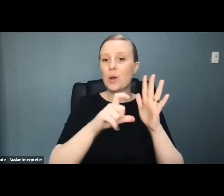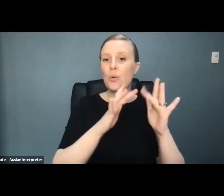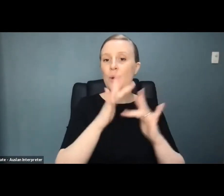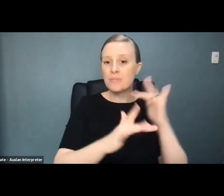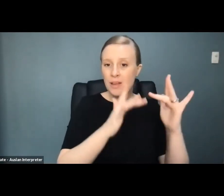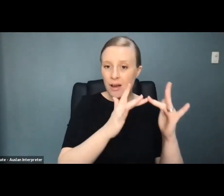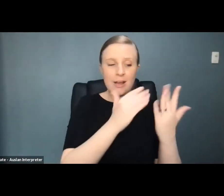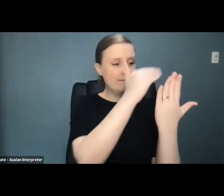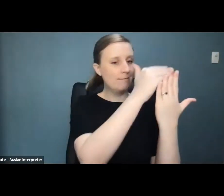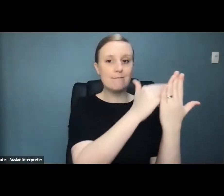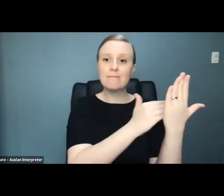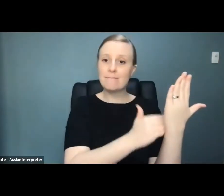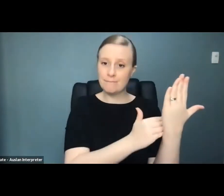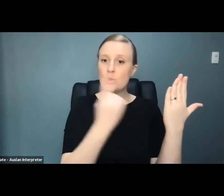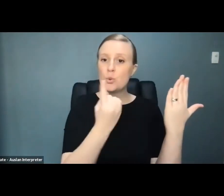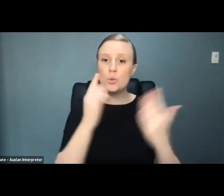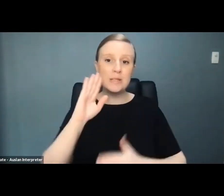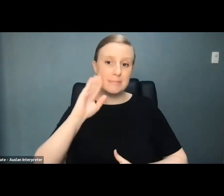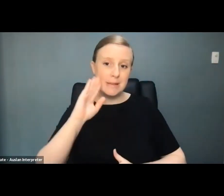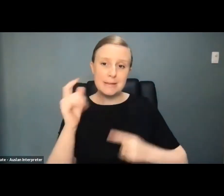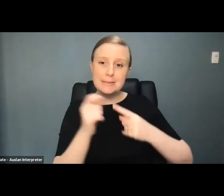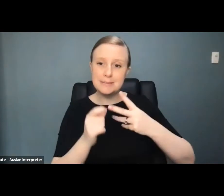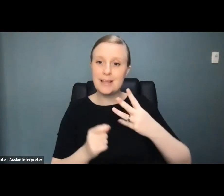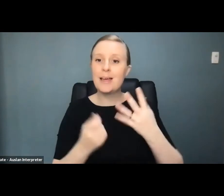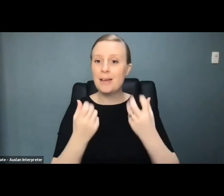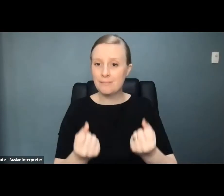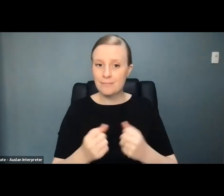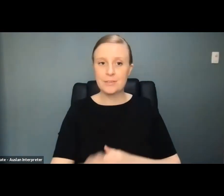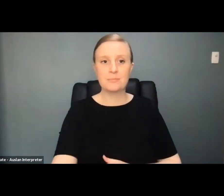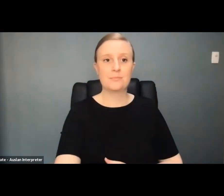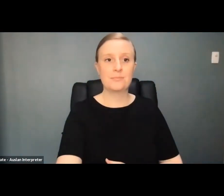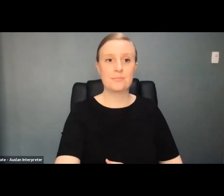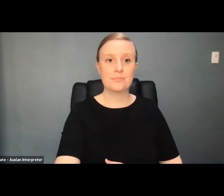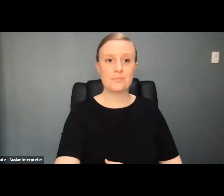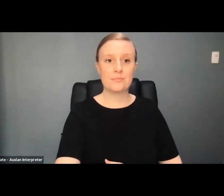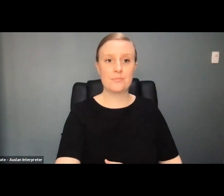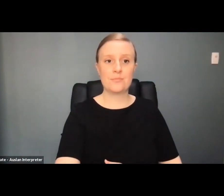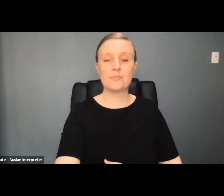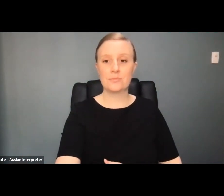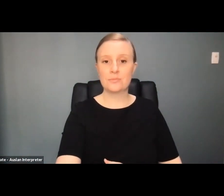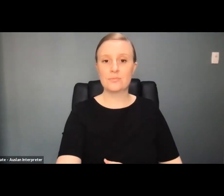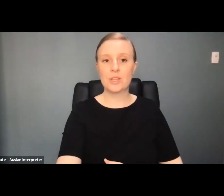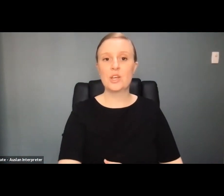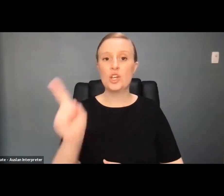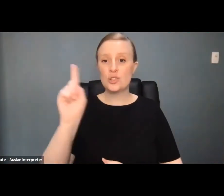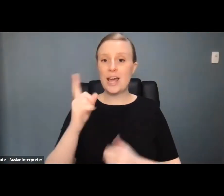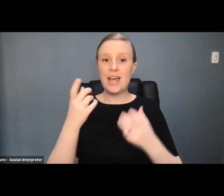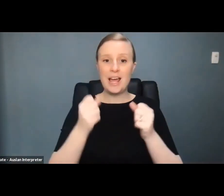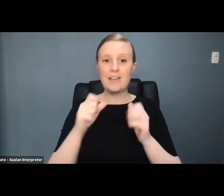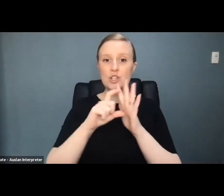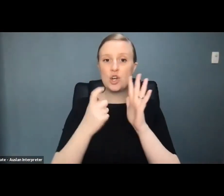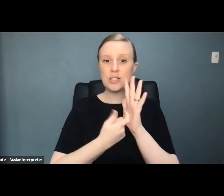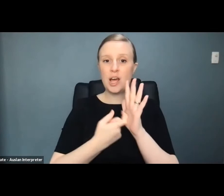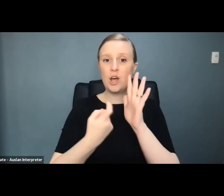that today's program is as follows. Firstly, Dr. Rachel Sutherland will present on the 2021 Australian Drug